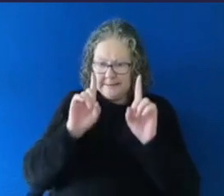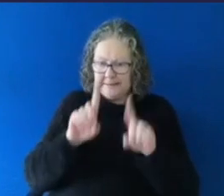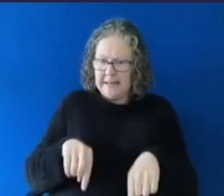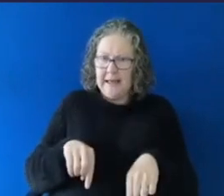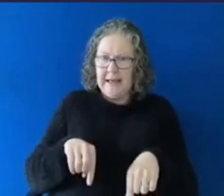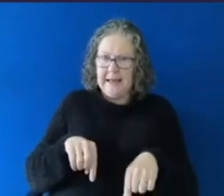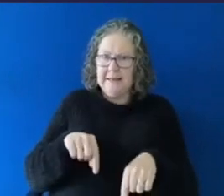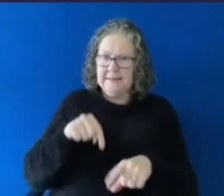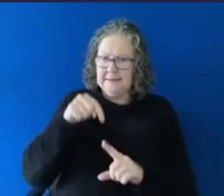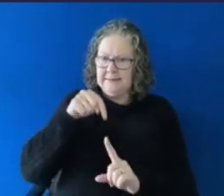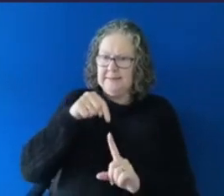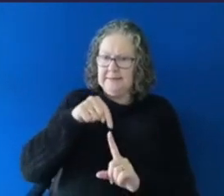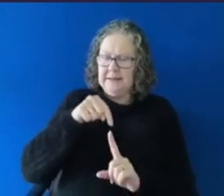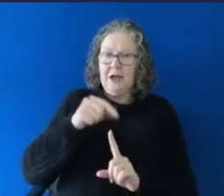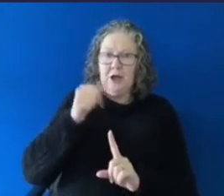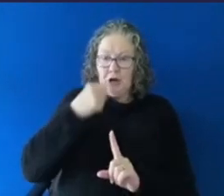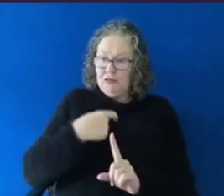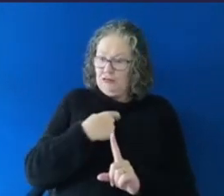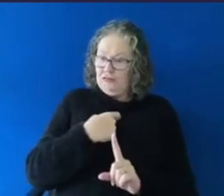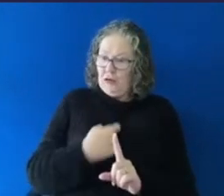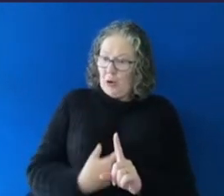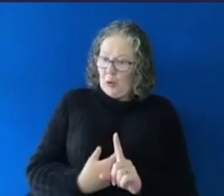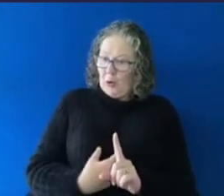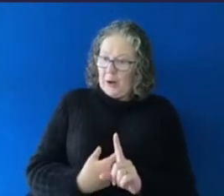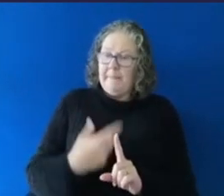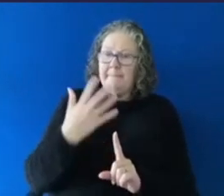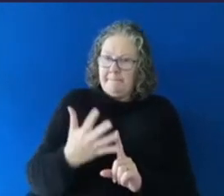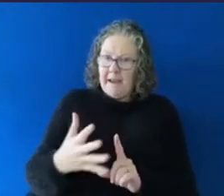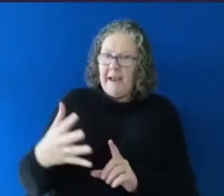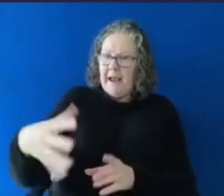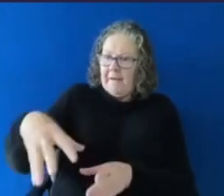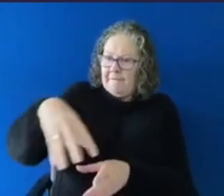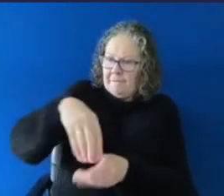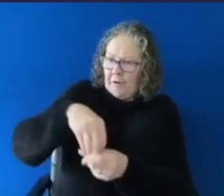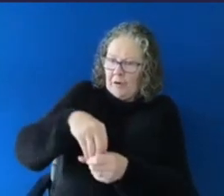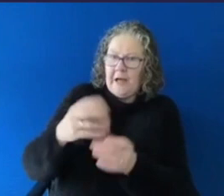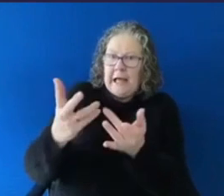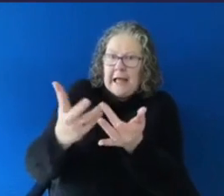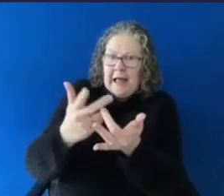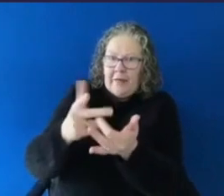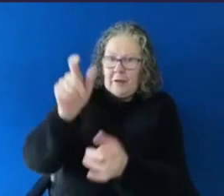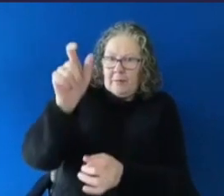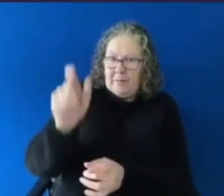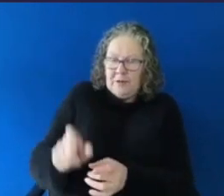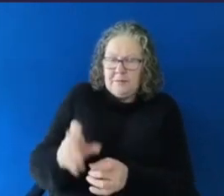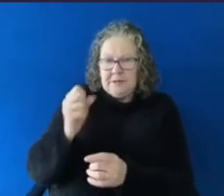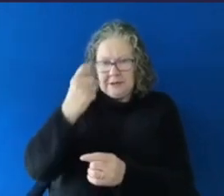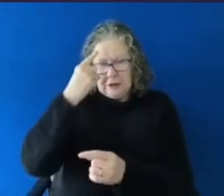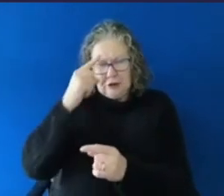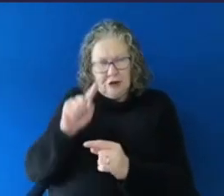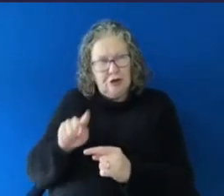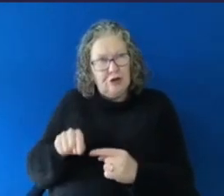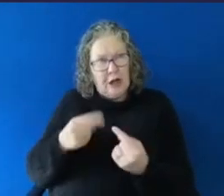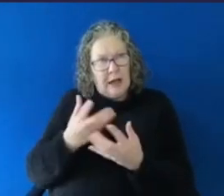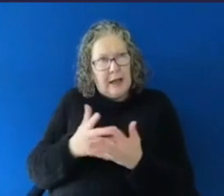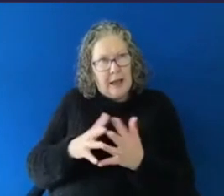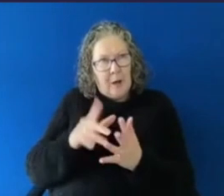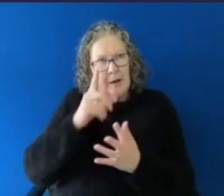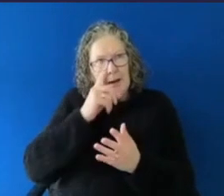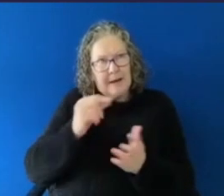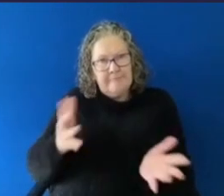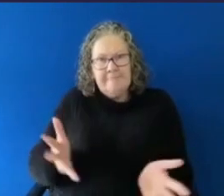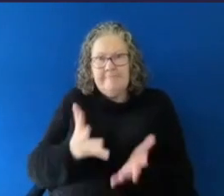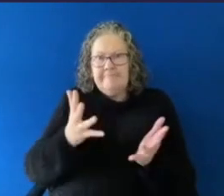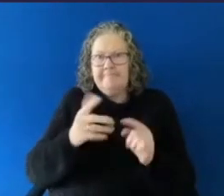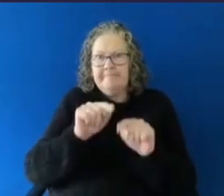idea of role involves another person or has the potential to, so you need to challenge yourself on how to do that.